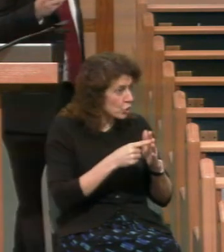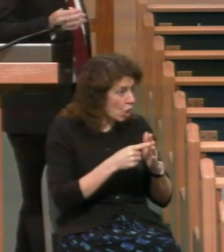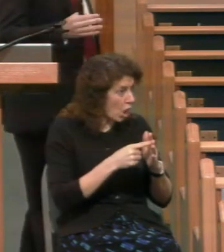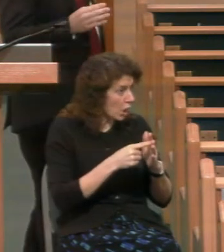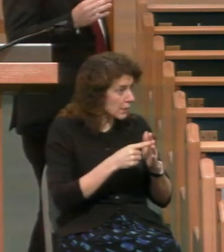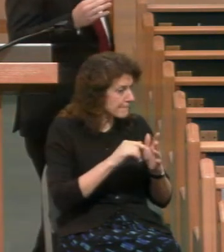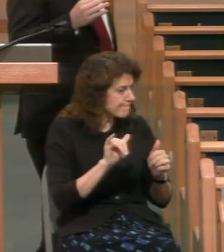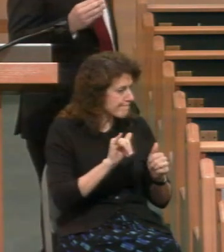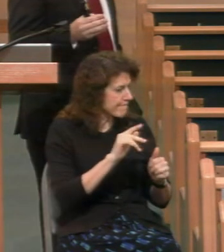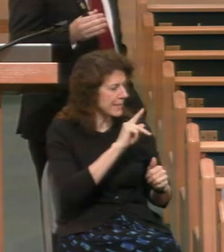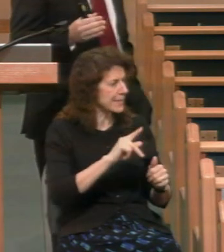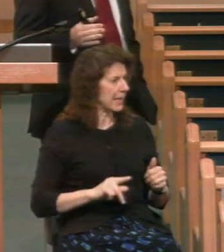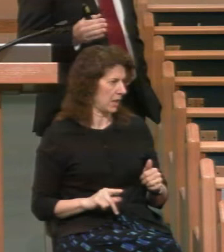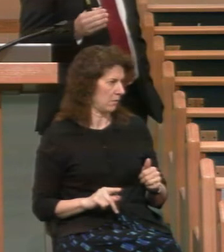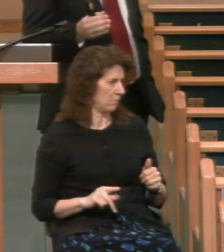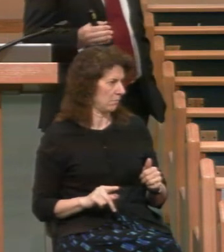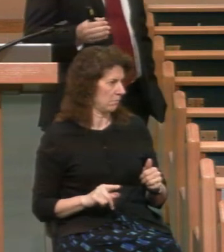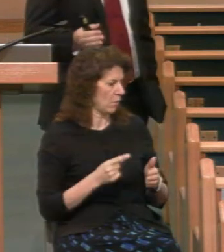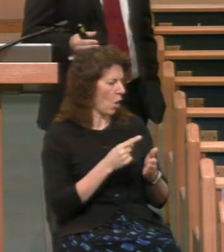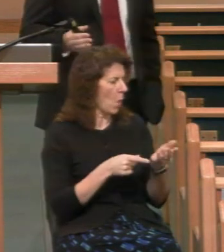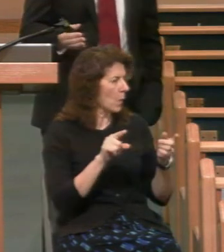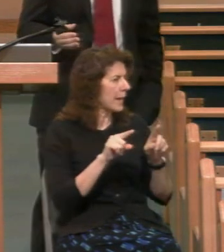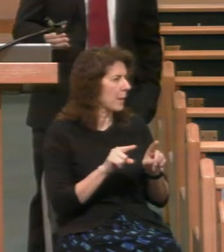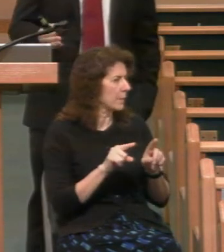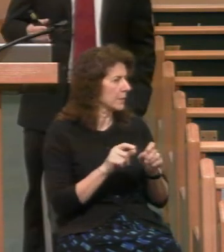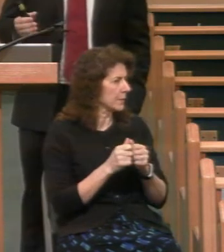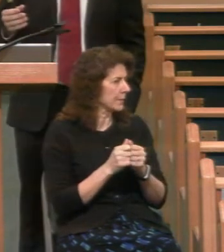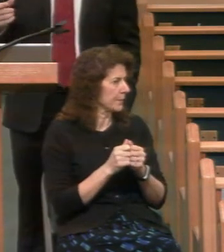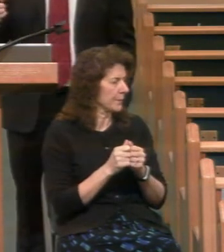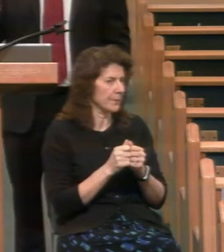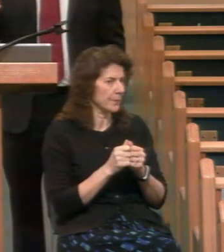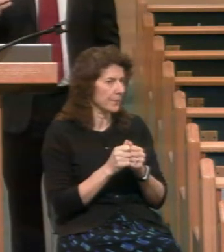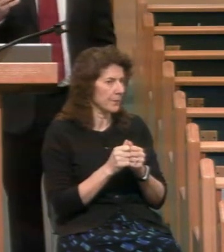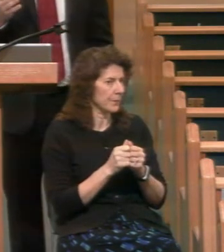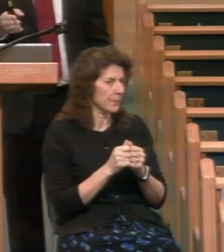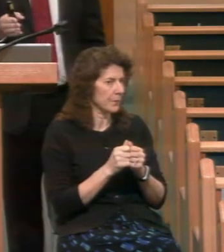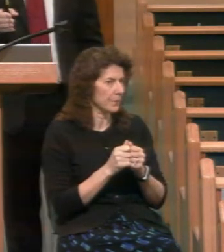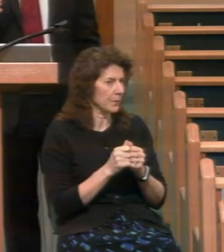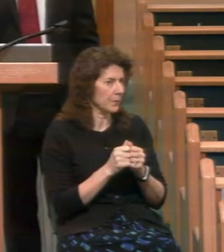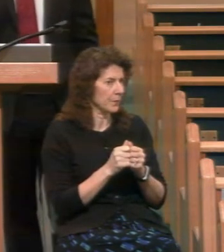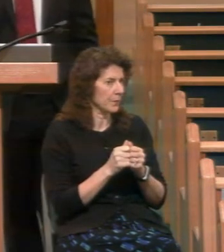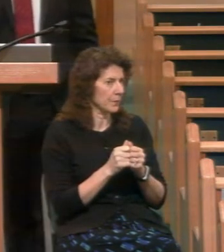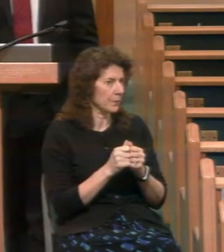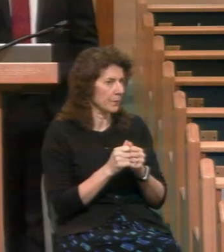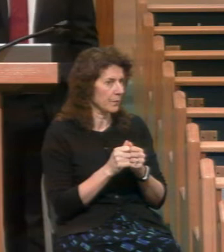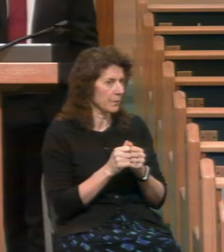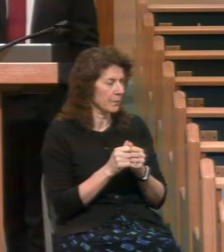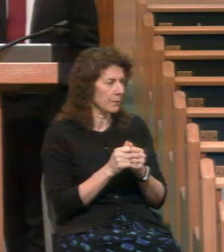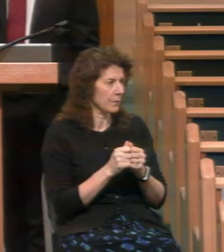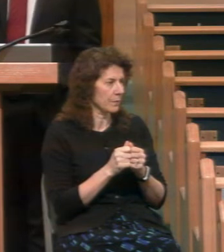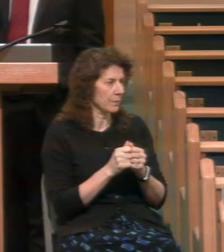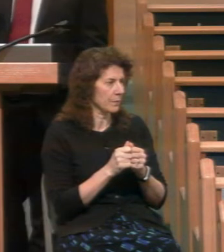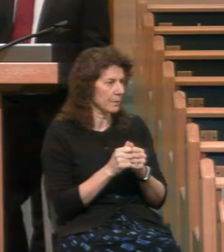this moment, like a genie moment that he had with God. You remember? He made the offerings, and God appears to him in a